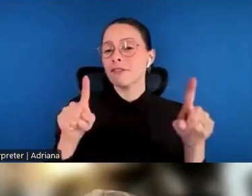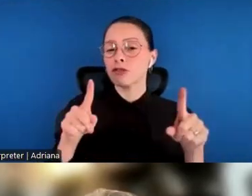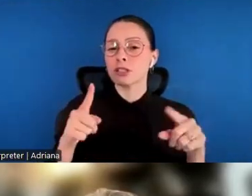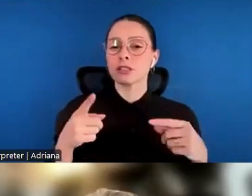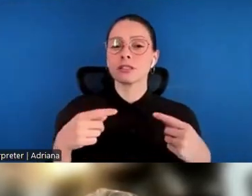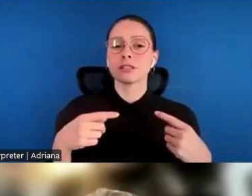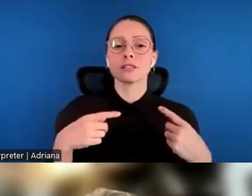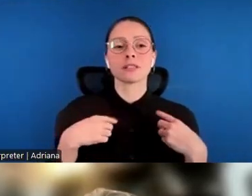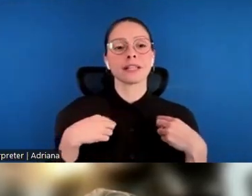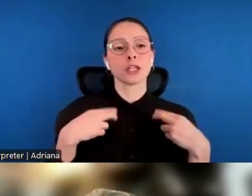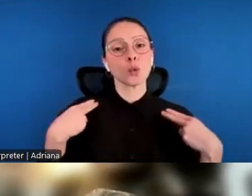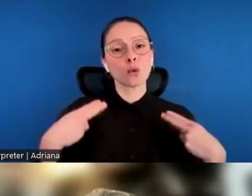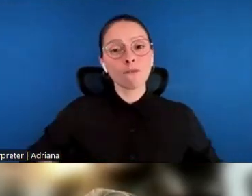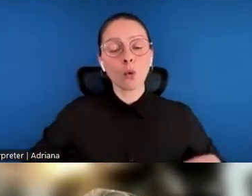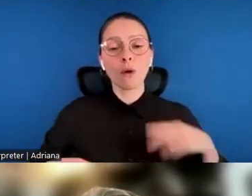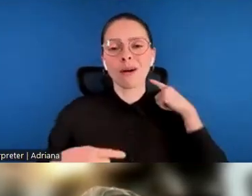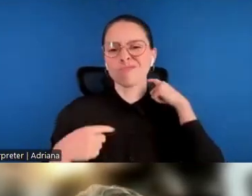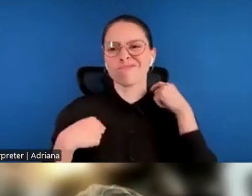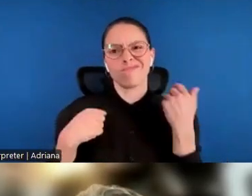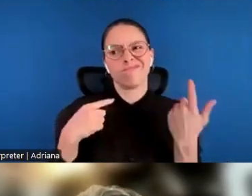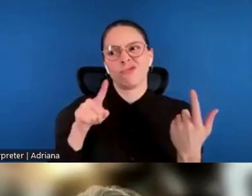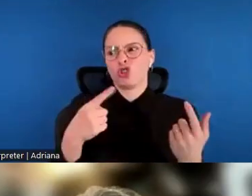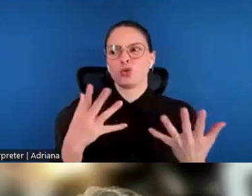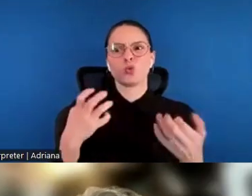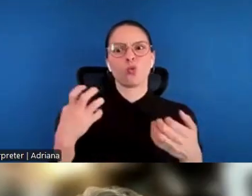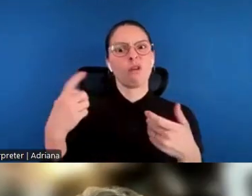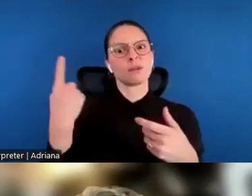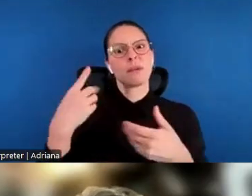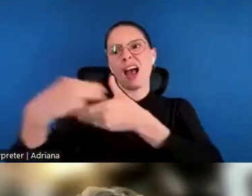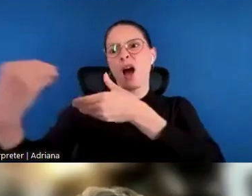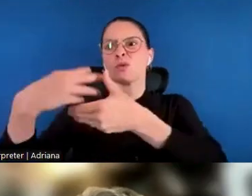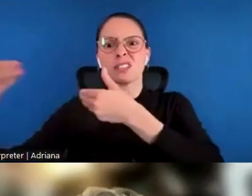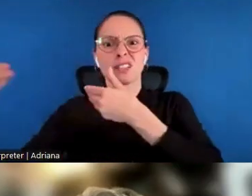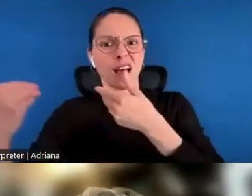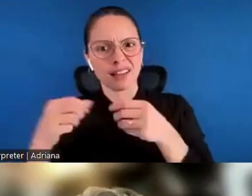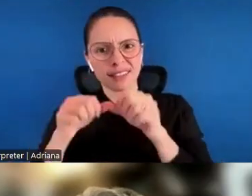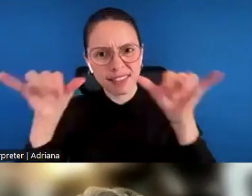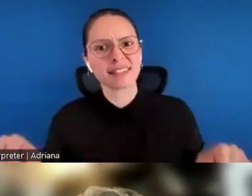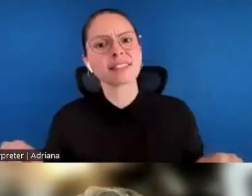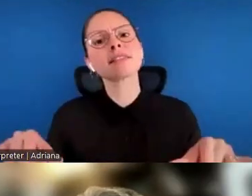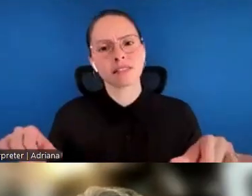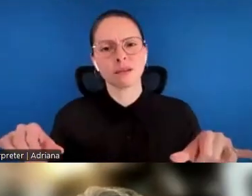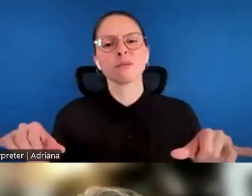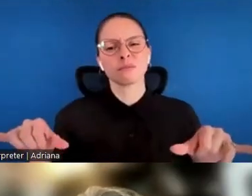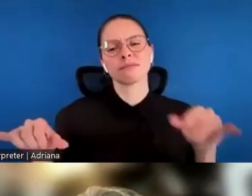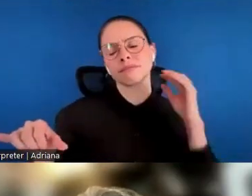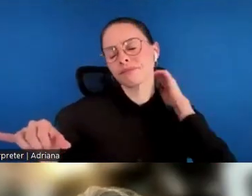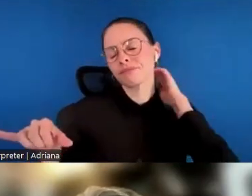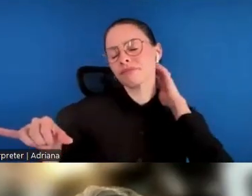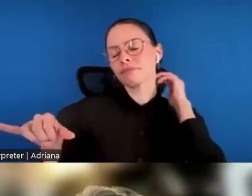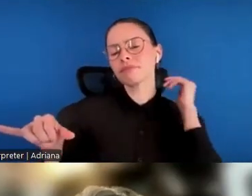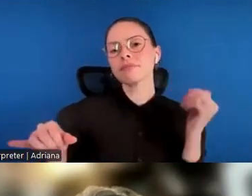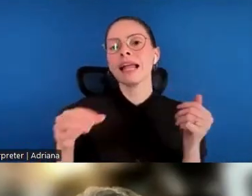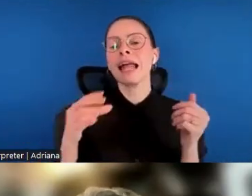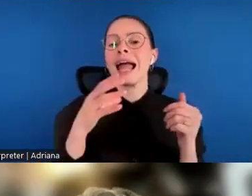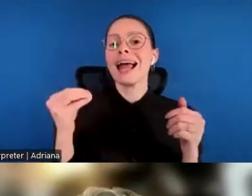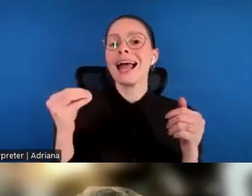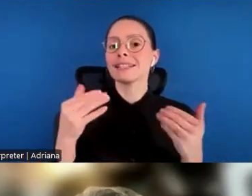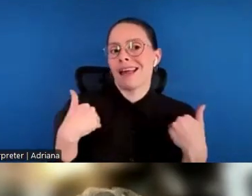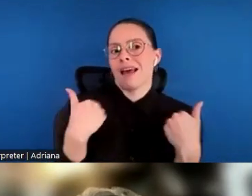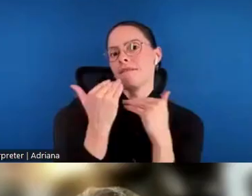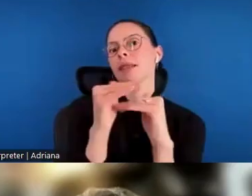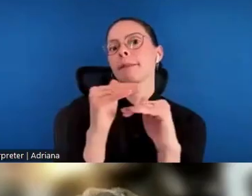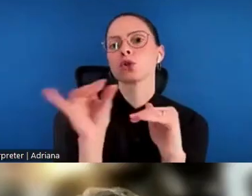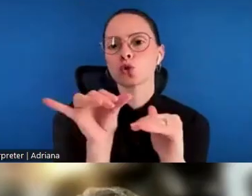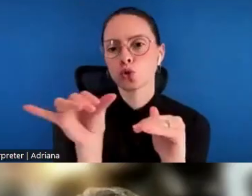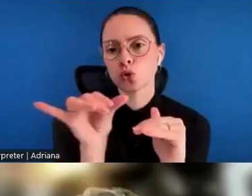system to support me. And then in addition, there are constraints on where military lawyers can serve in terms of whether they can step